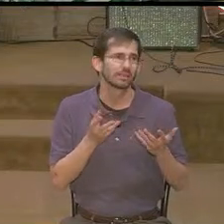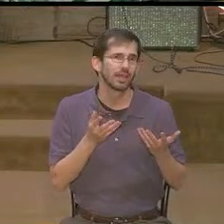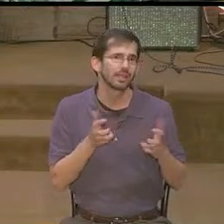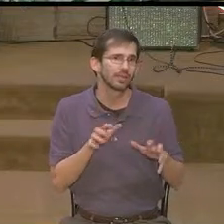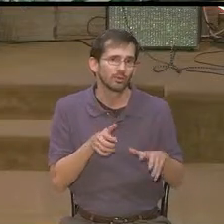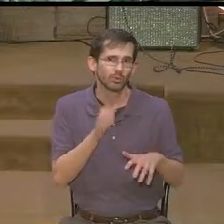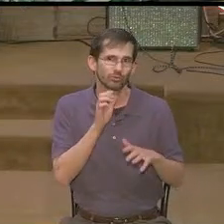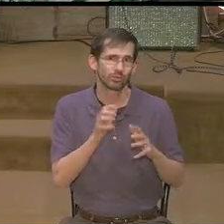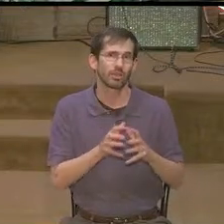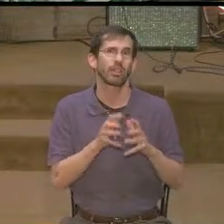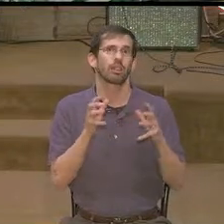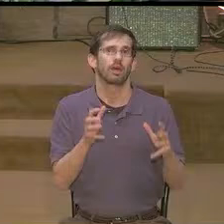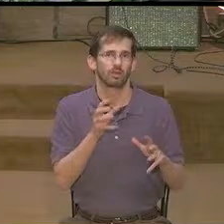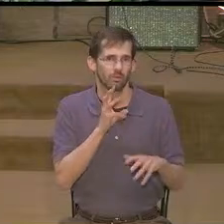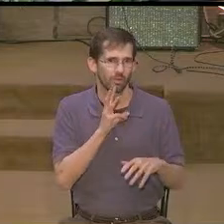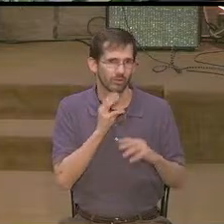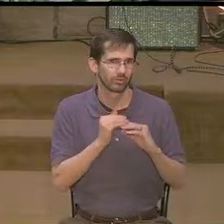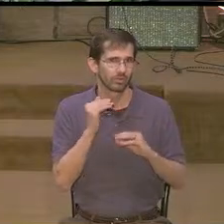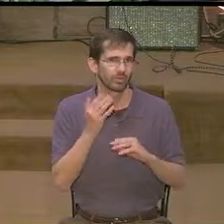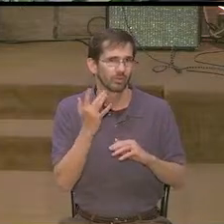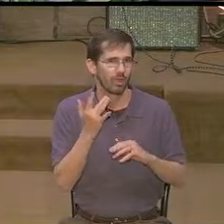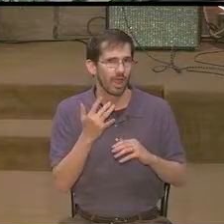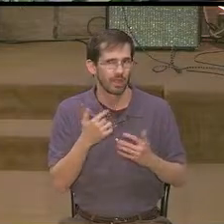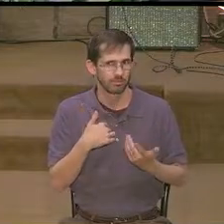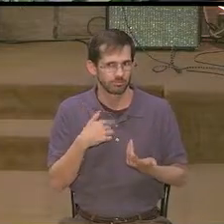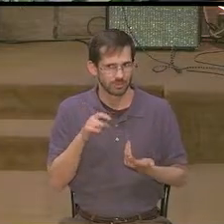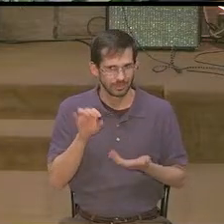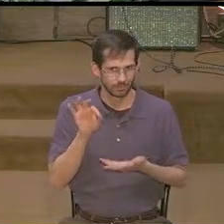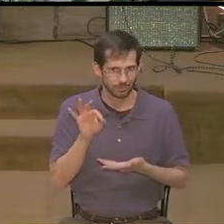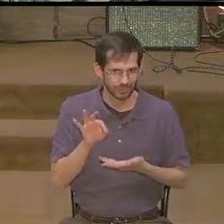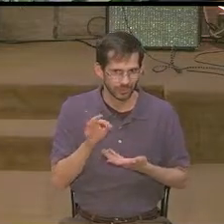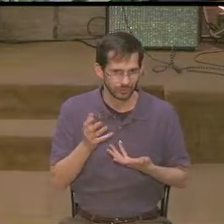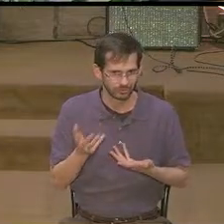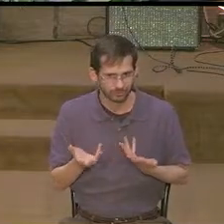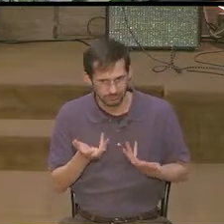water because I had to preach.